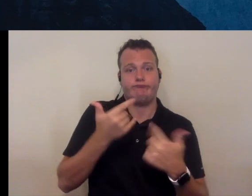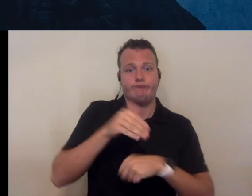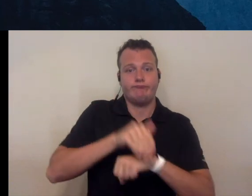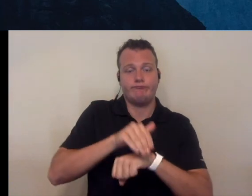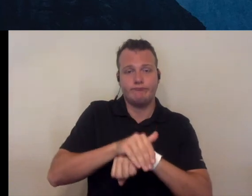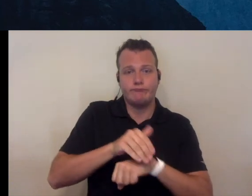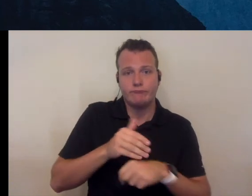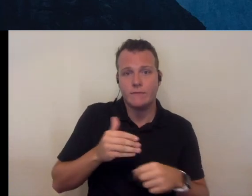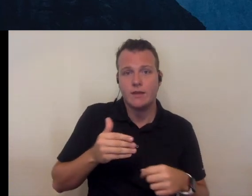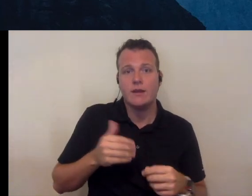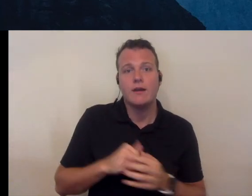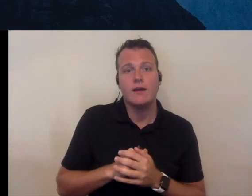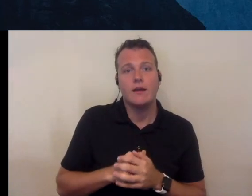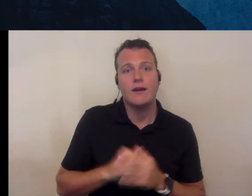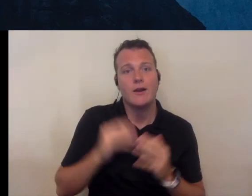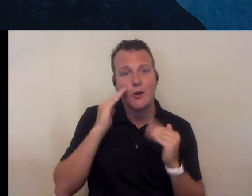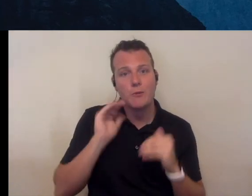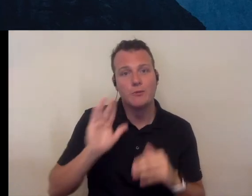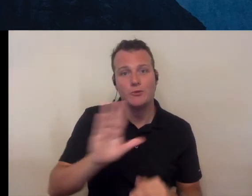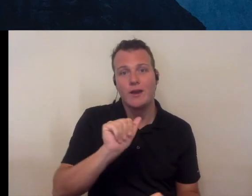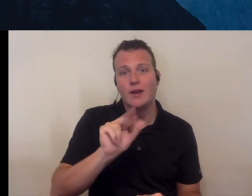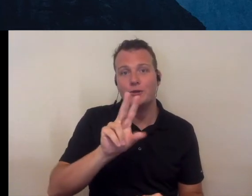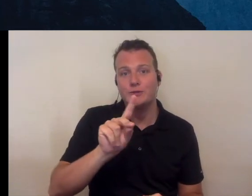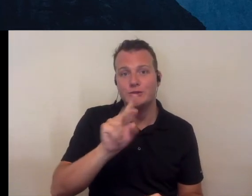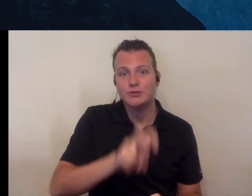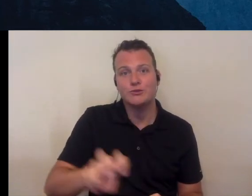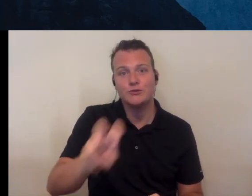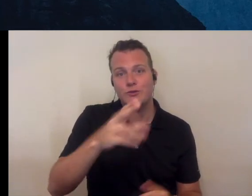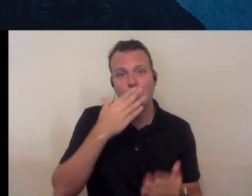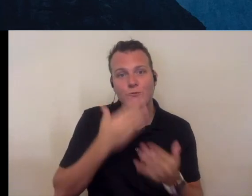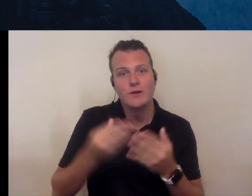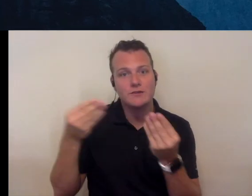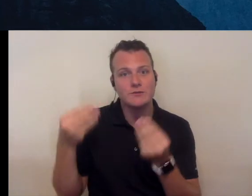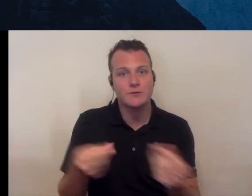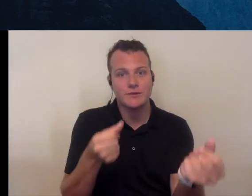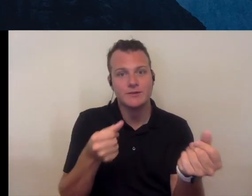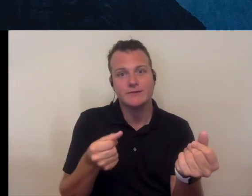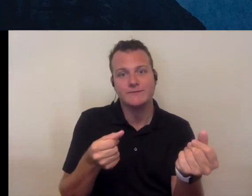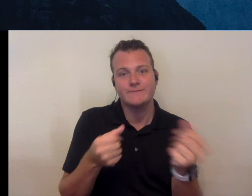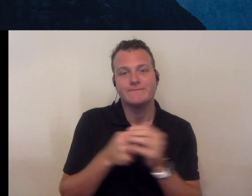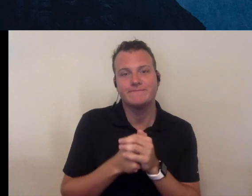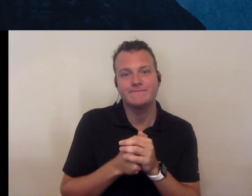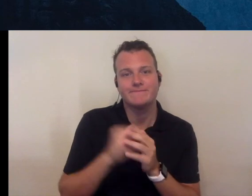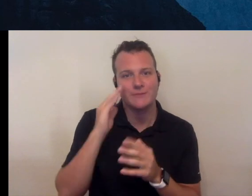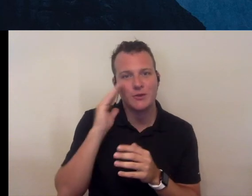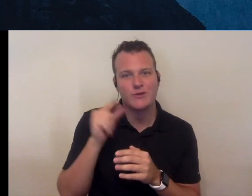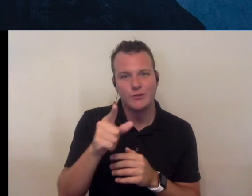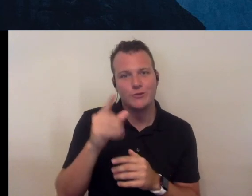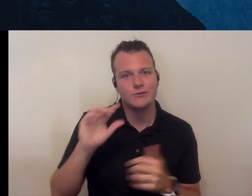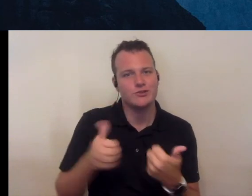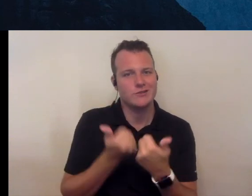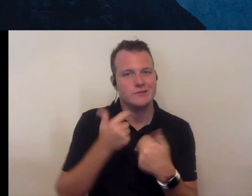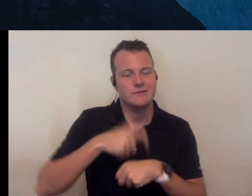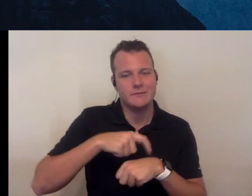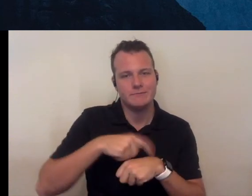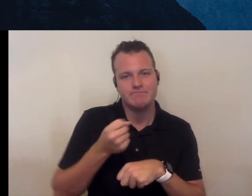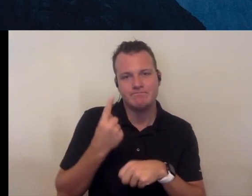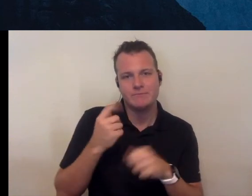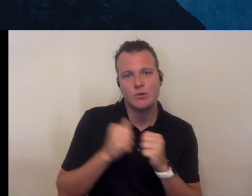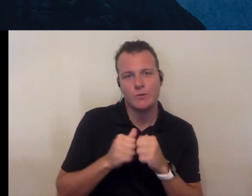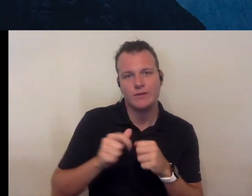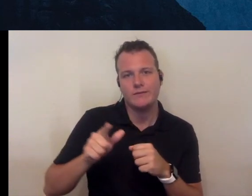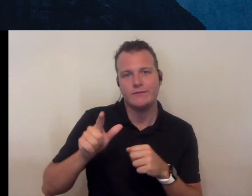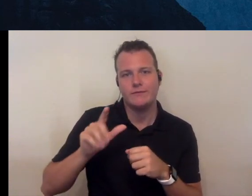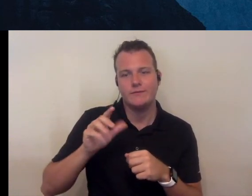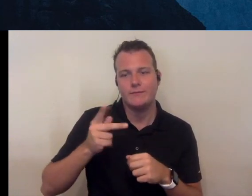coming tonight. And I hope your AUD journey goes really well and smoothly. And I know some of you are in